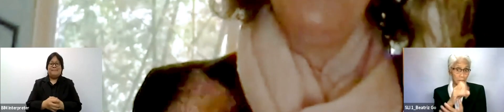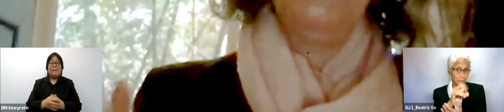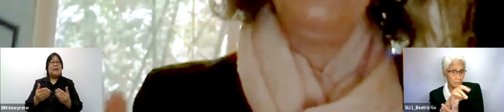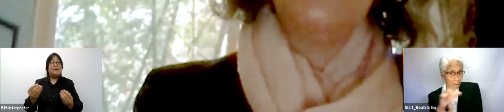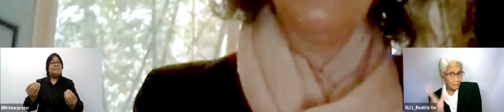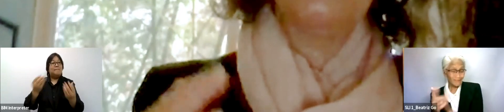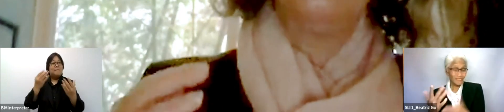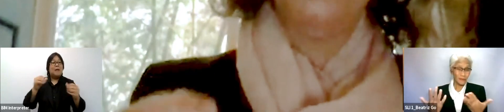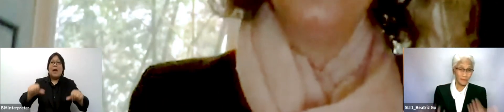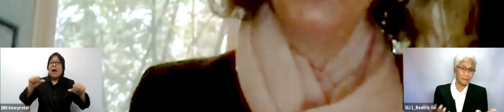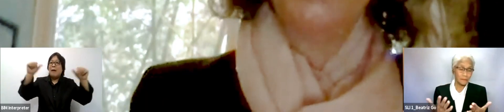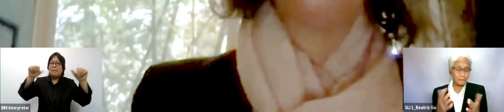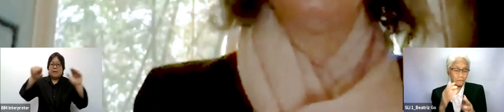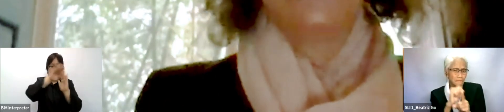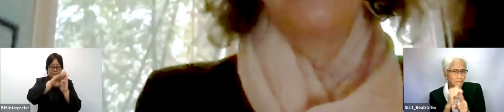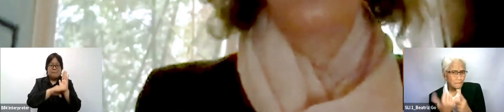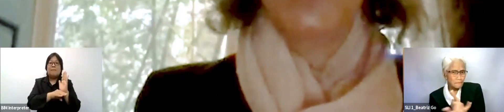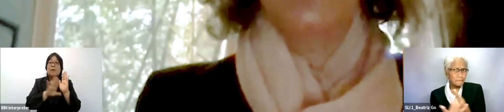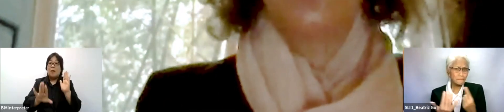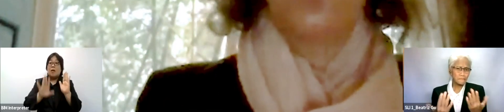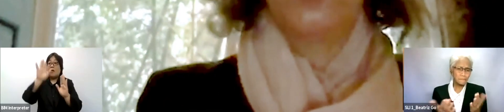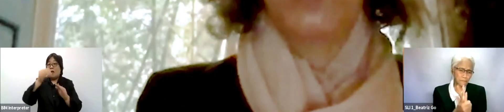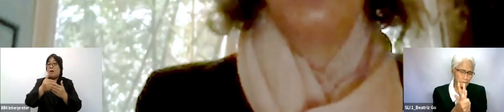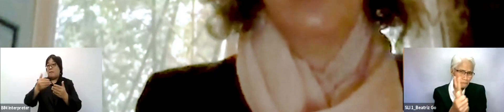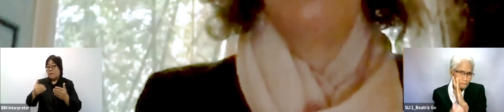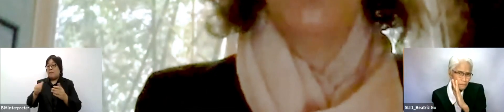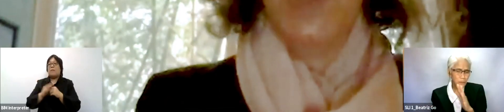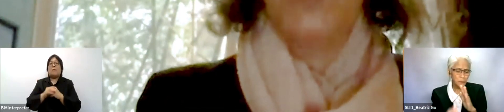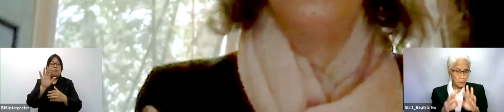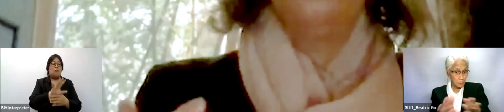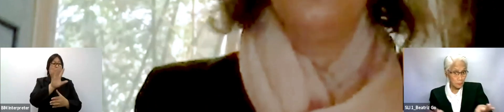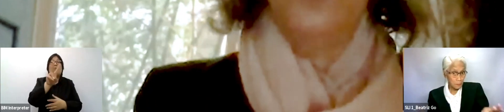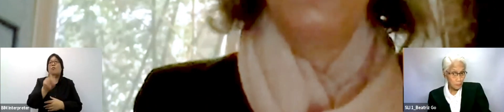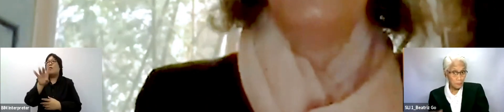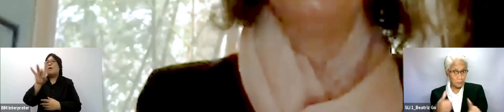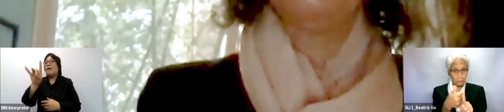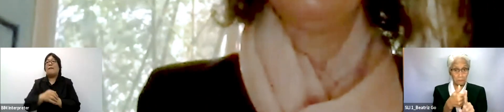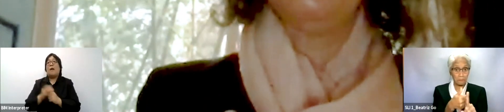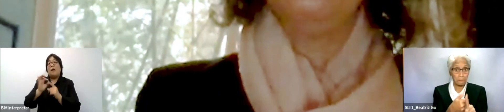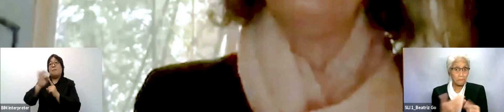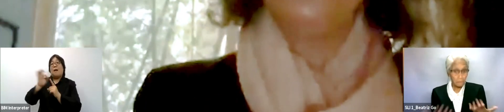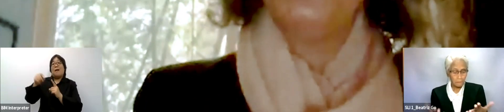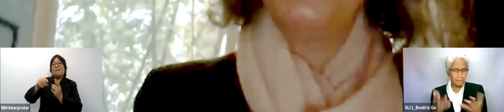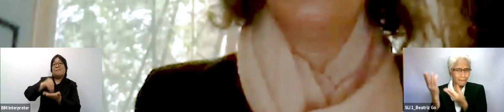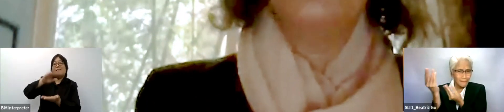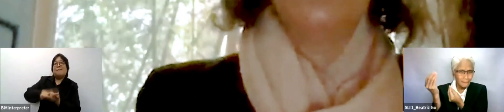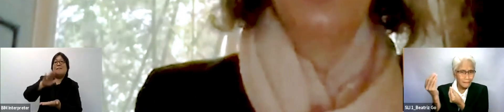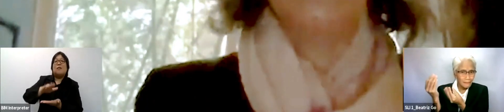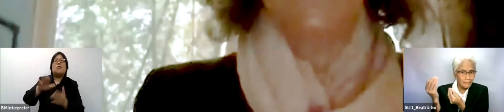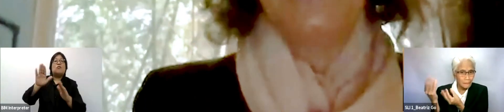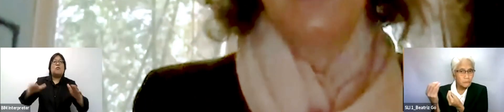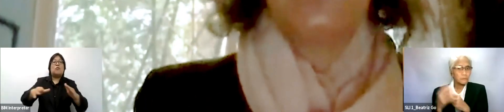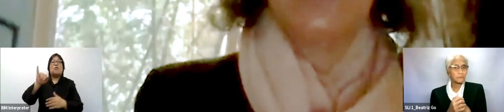kind of parenthesis where the judge will assess what is according to him or her, the responsibility and the level of maturity of